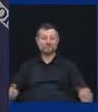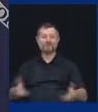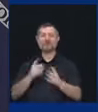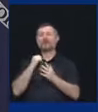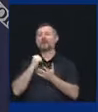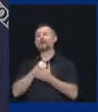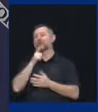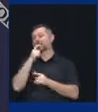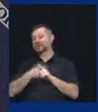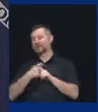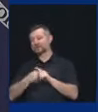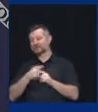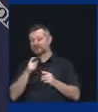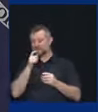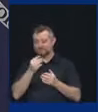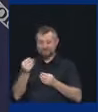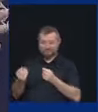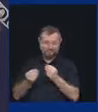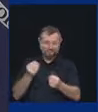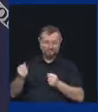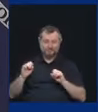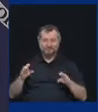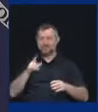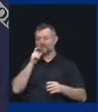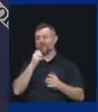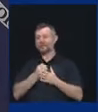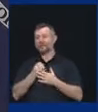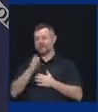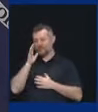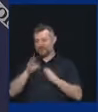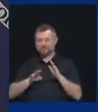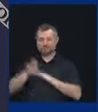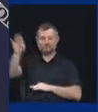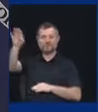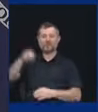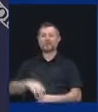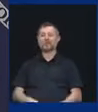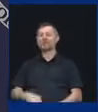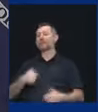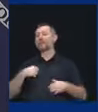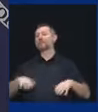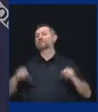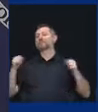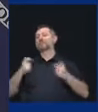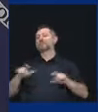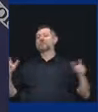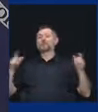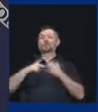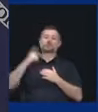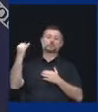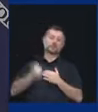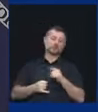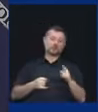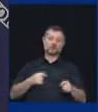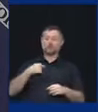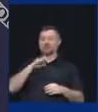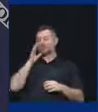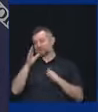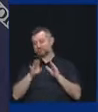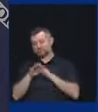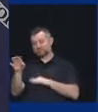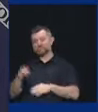It will come back. All these big projects that we're doing, it will come back. Crime,